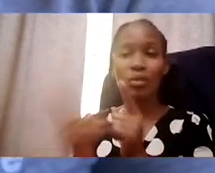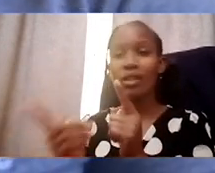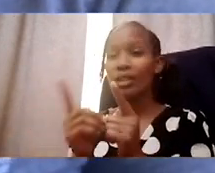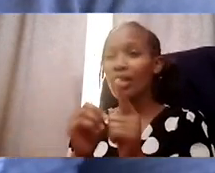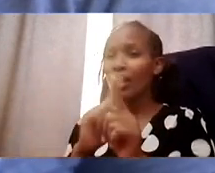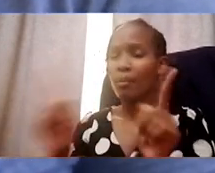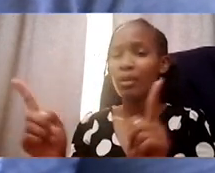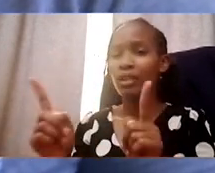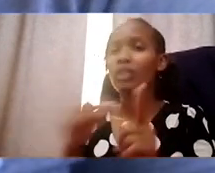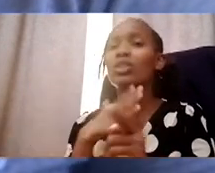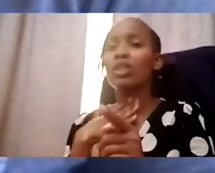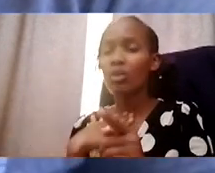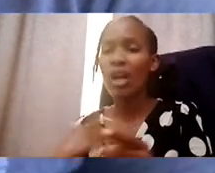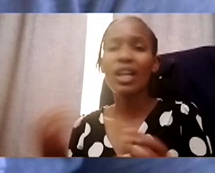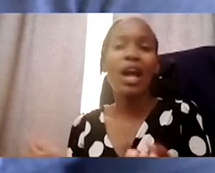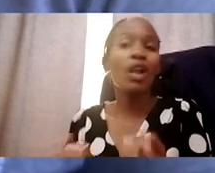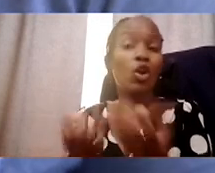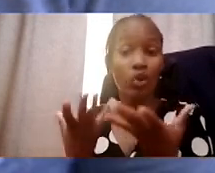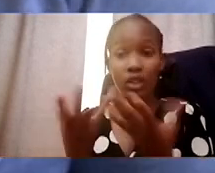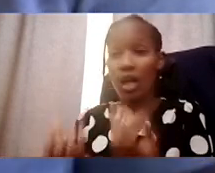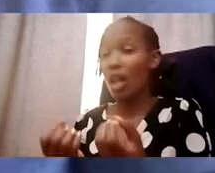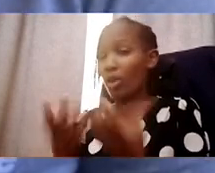need a lot of